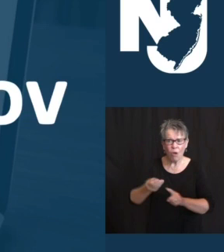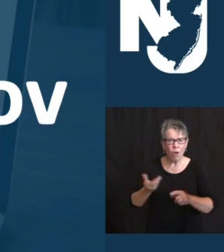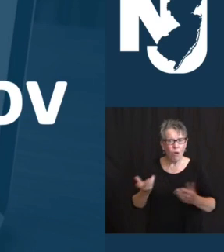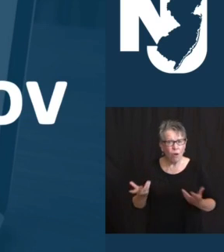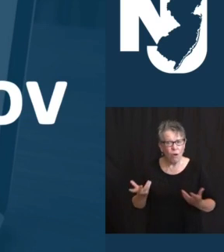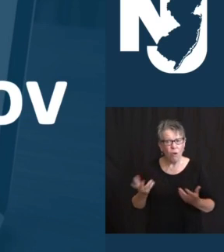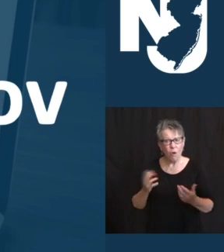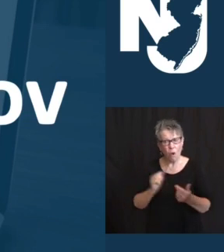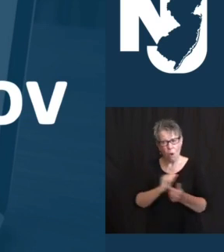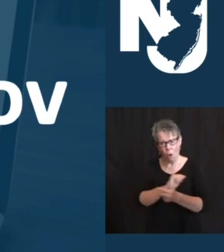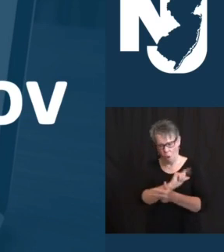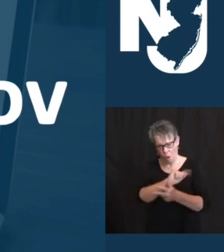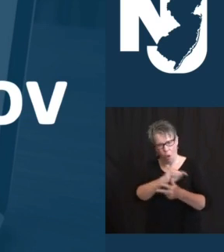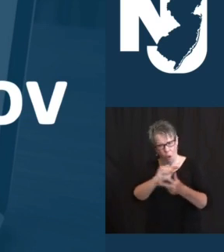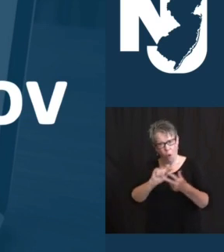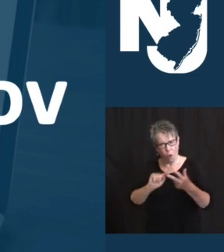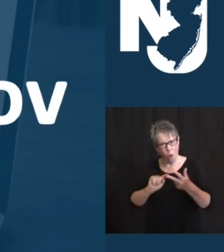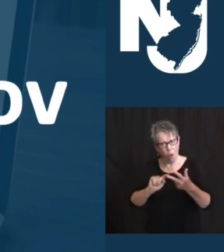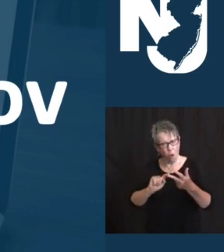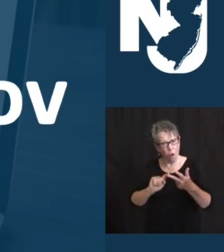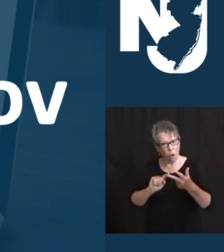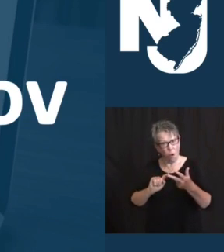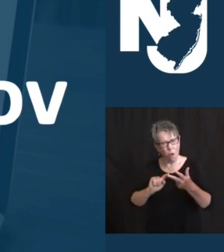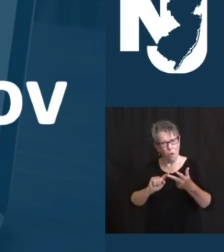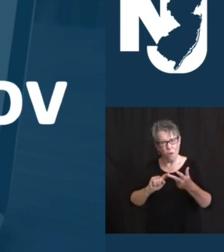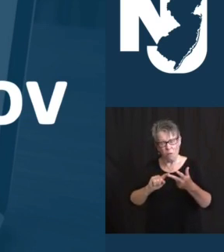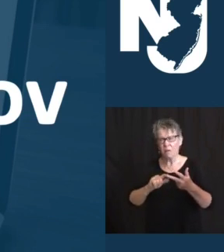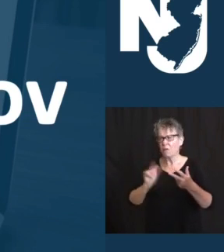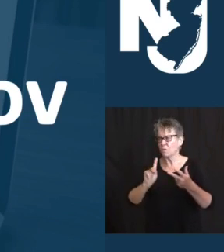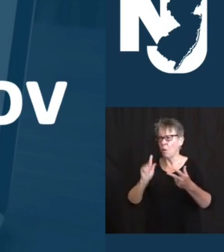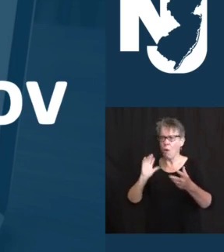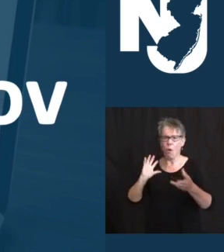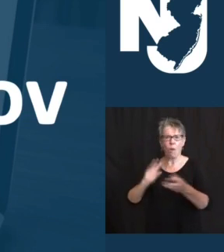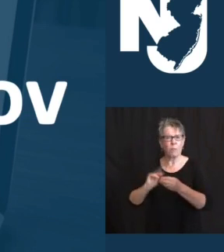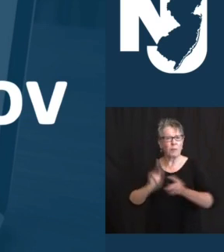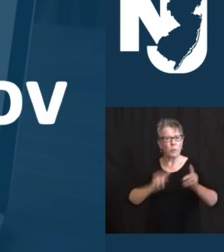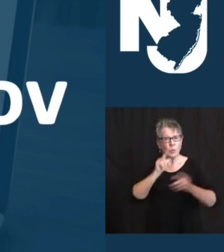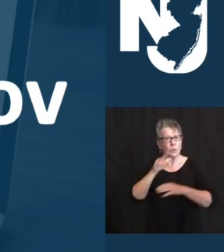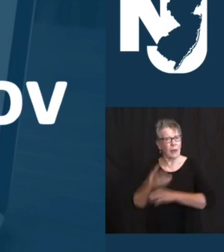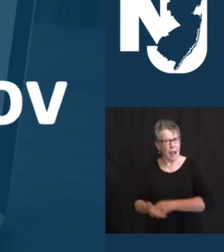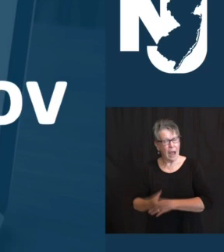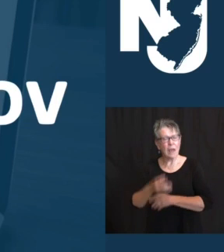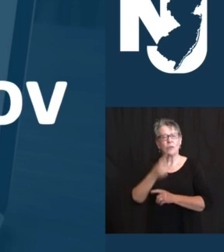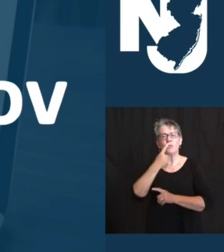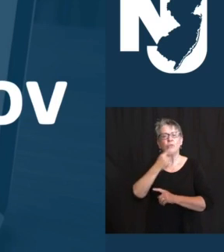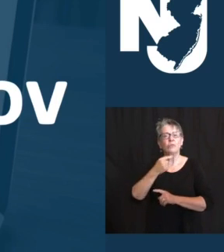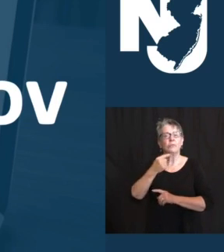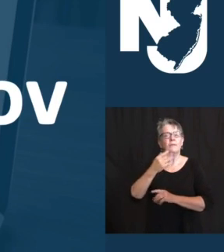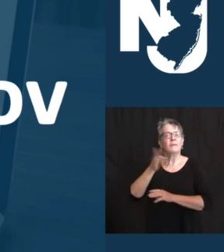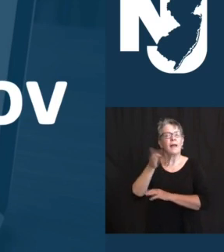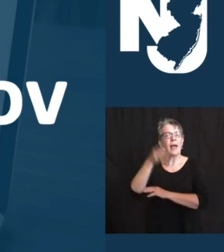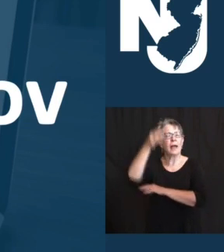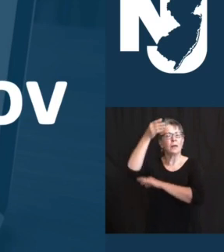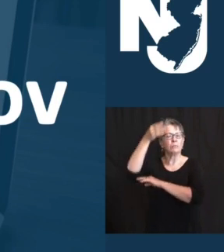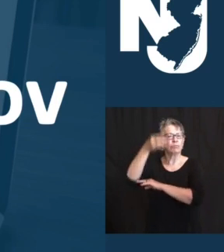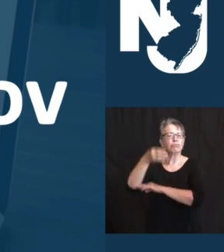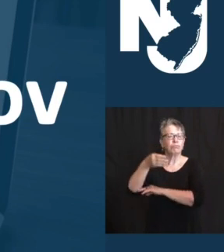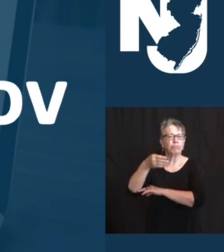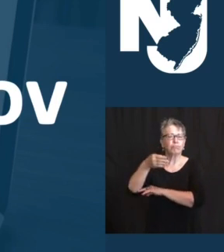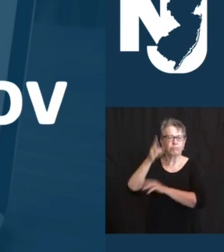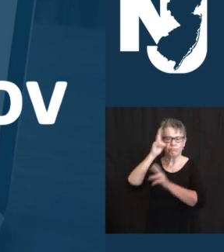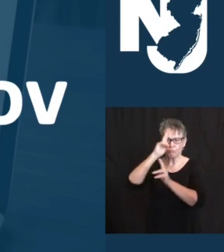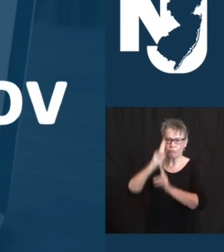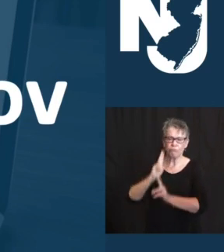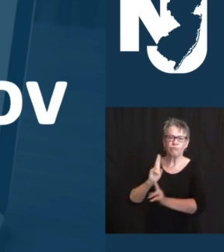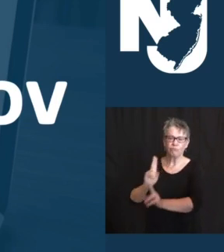3 months, our flags remain at half-staff. Let's remember their names and never forget them, and let's honor their memories. And as I've said